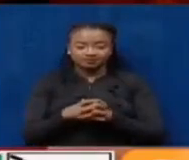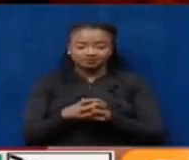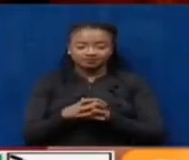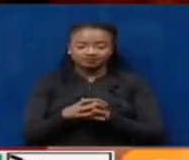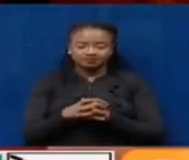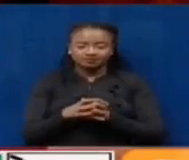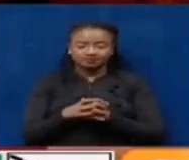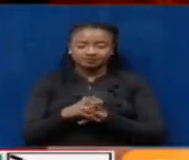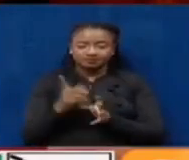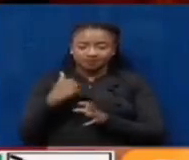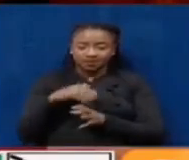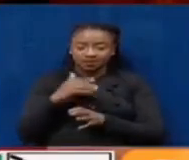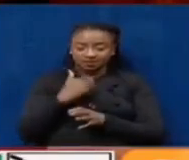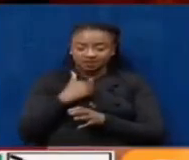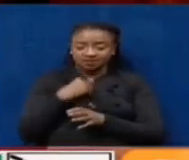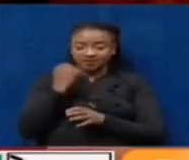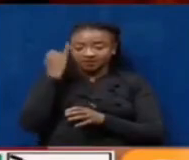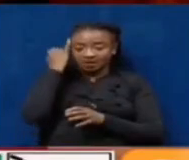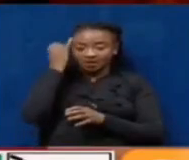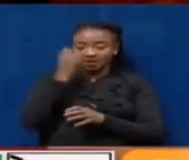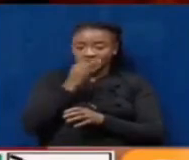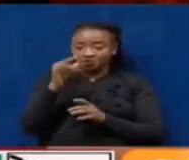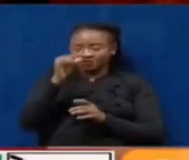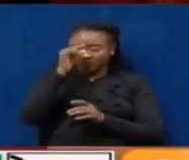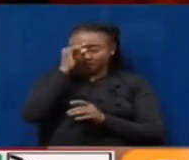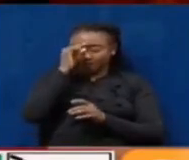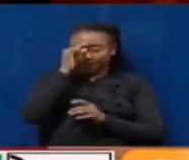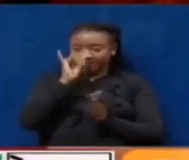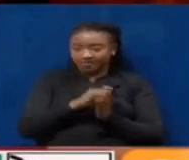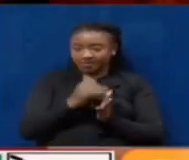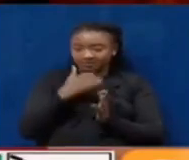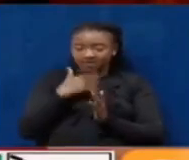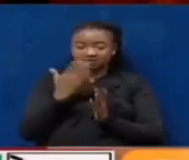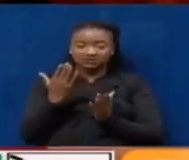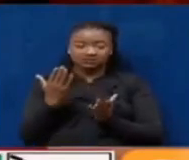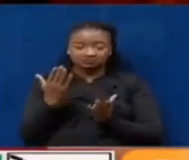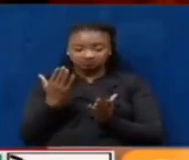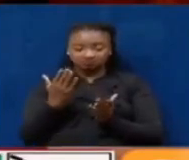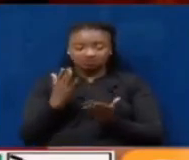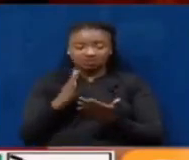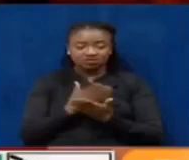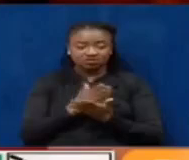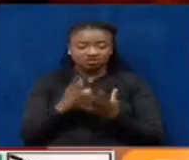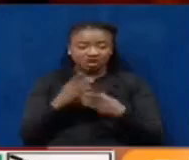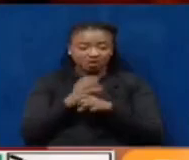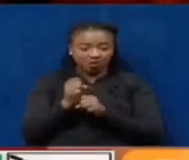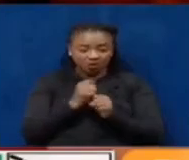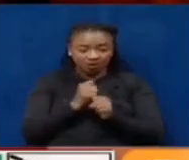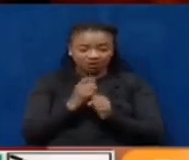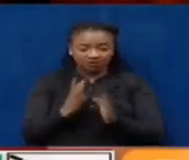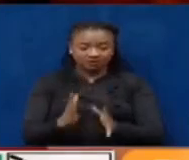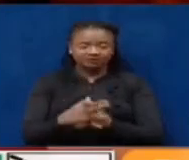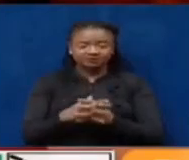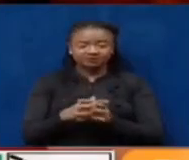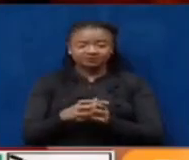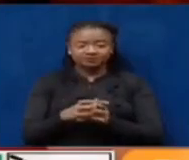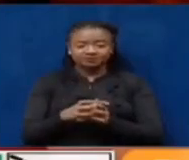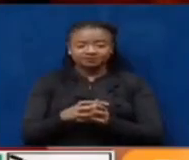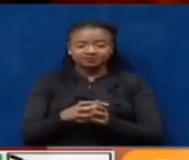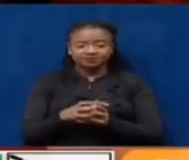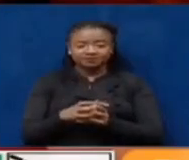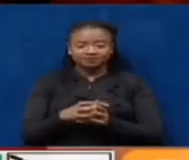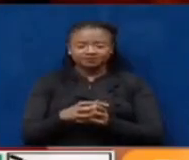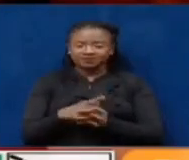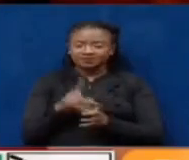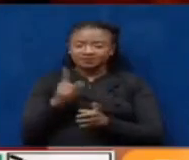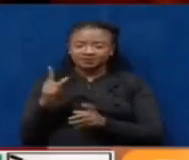idea of a government of shareholders is a foundational policy of the